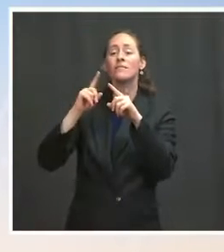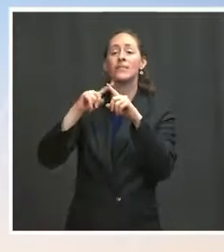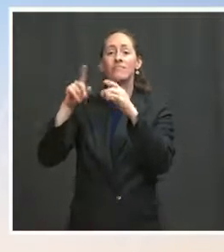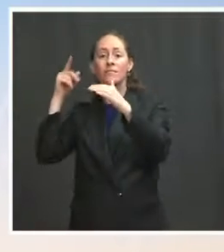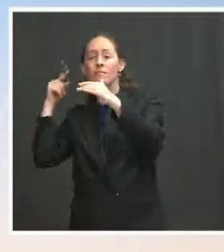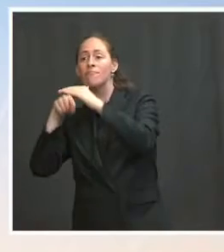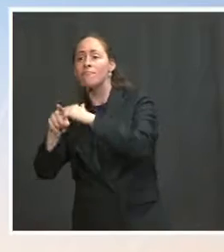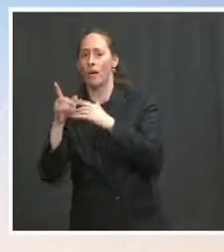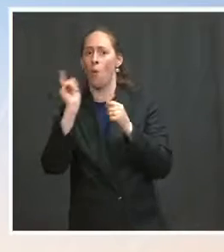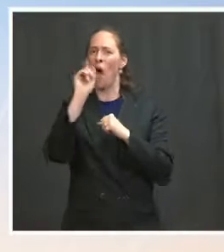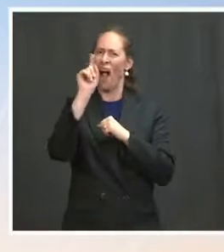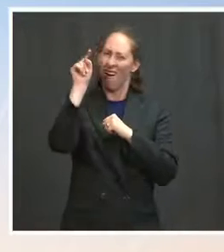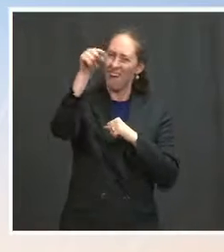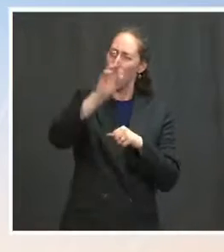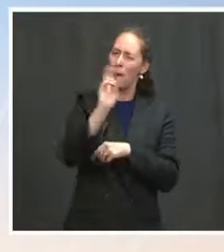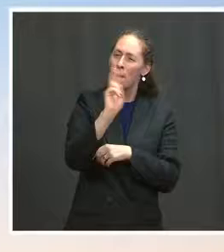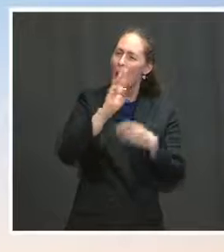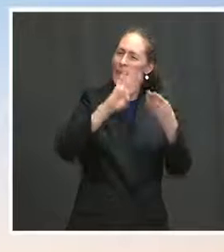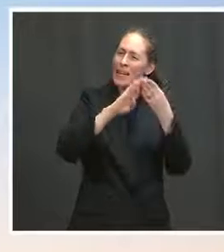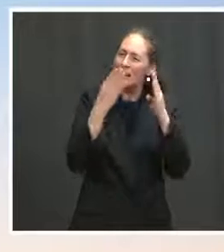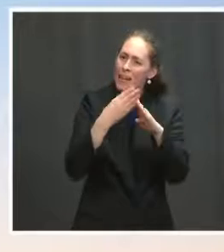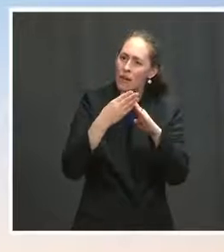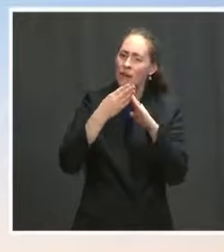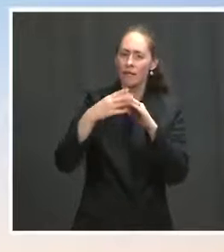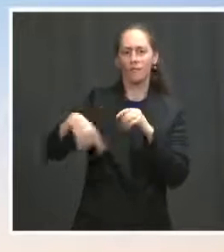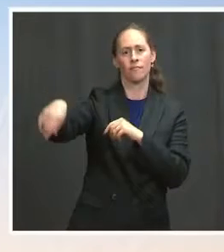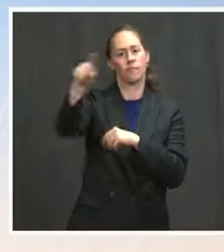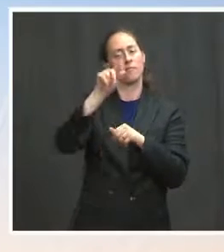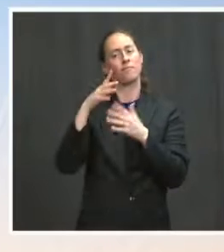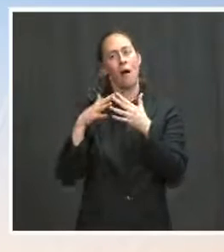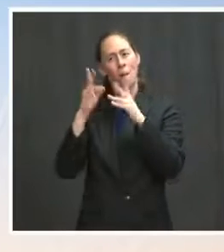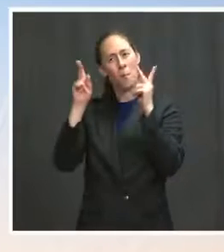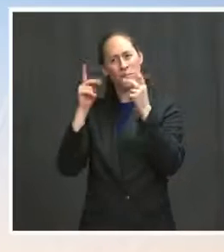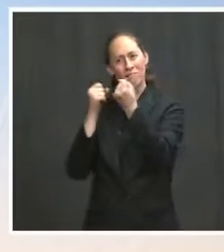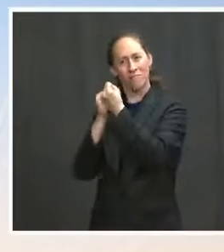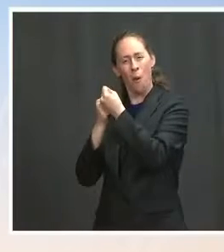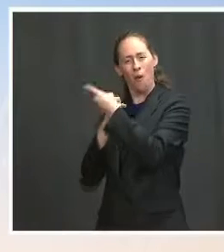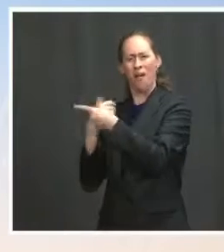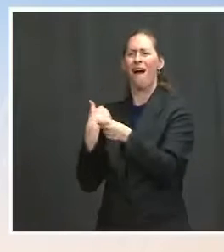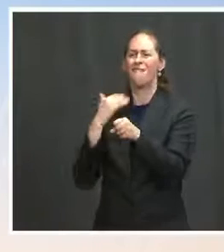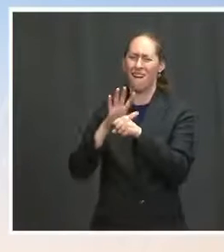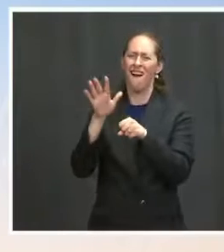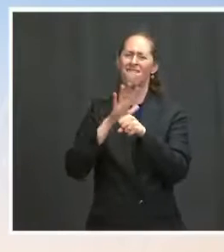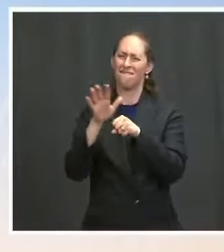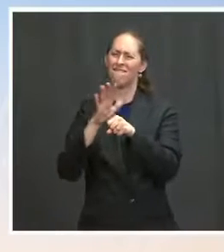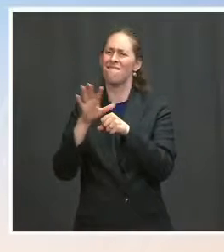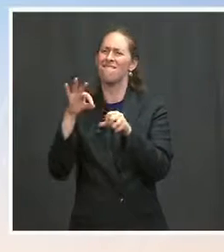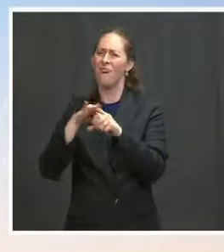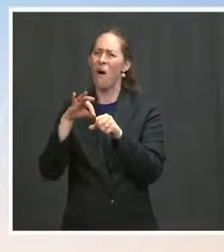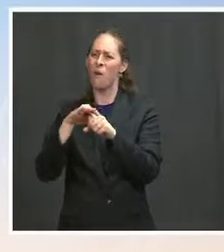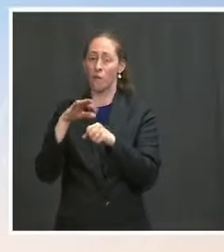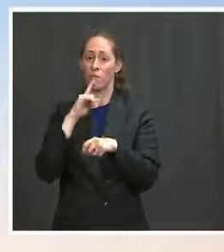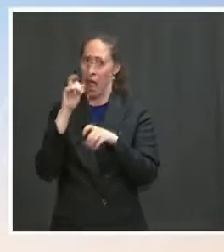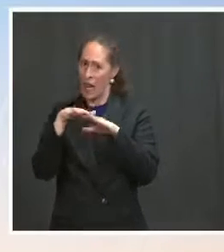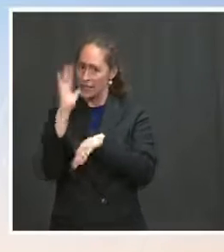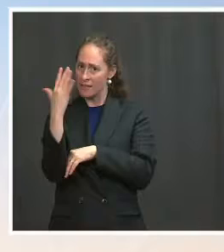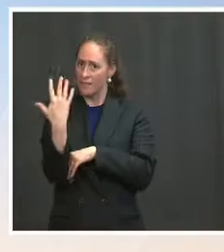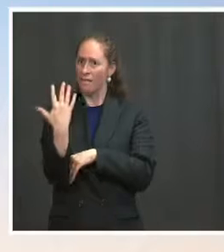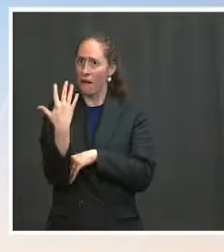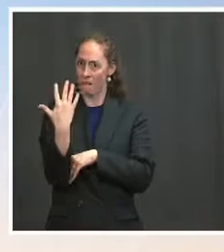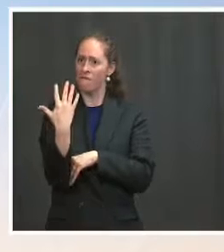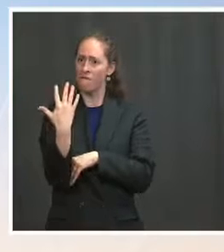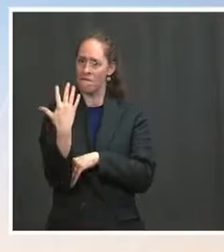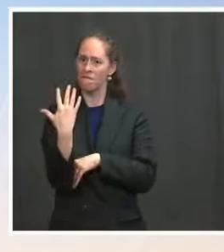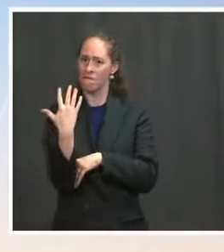American people support this. We fully expect and hope we'll have the votes to get it forward. At least 5. Well, 5 stood